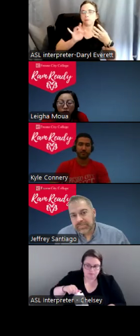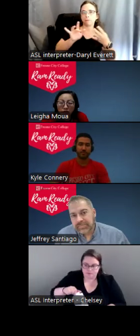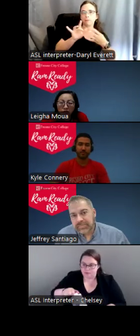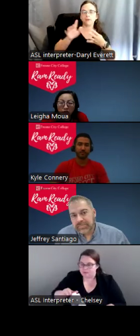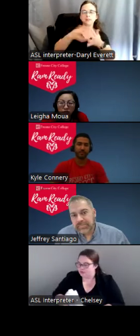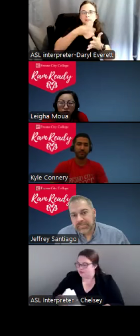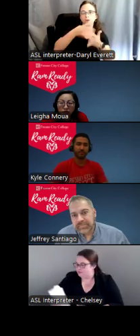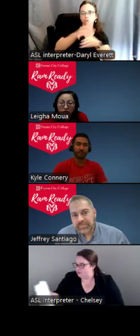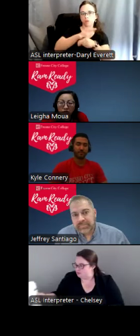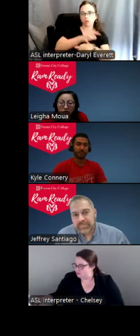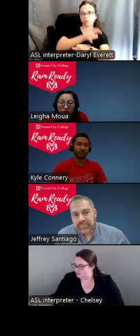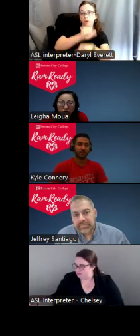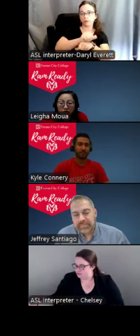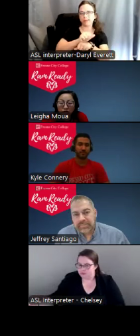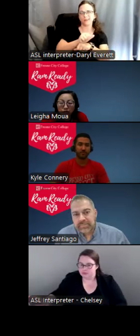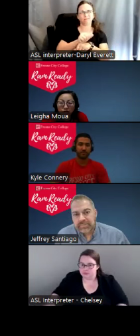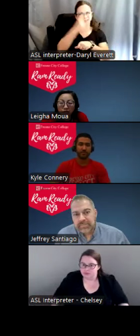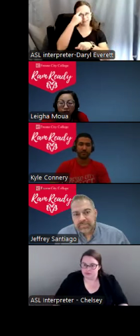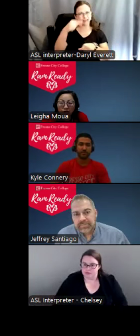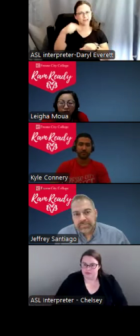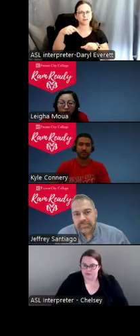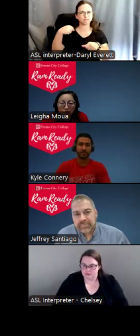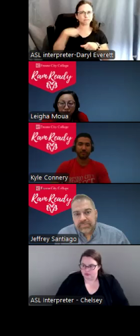like 30 counselors for this team. So